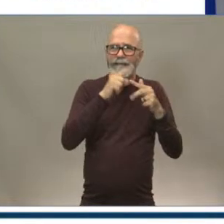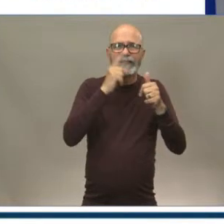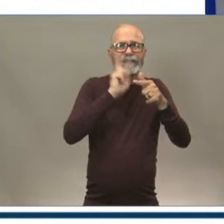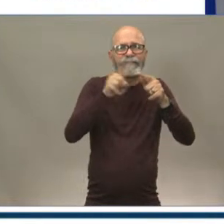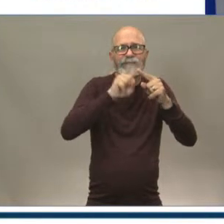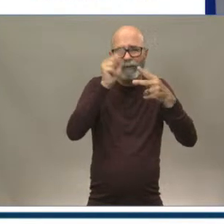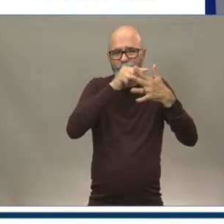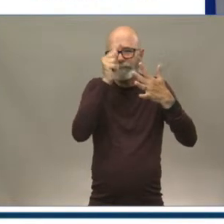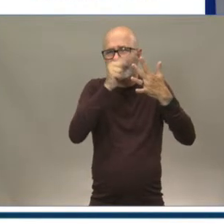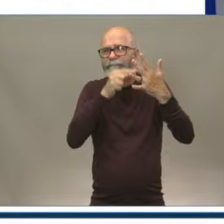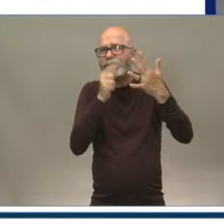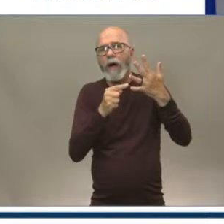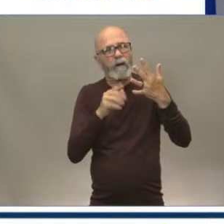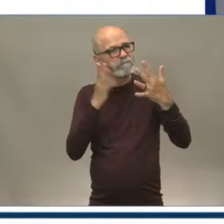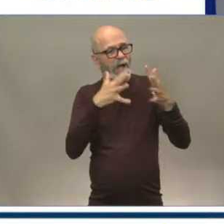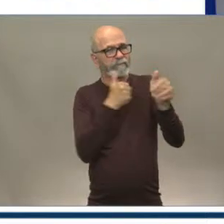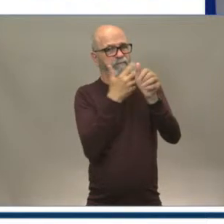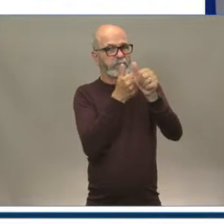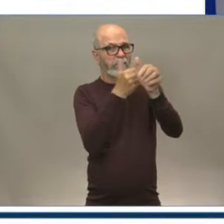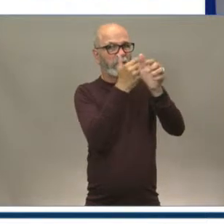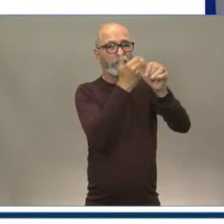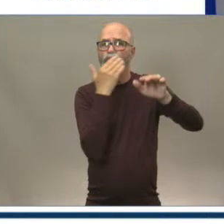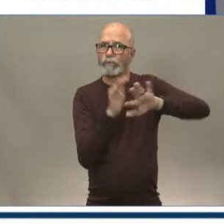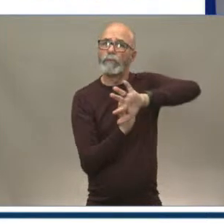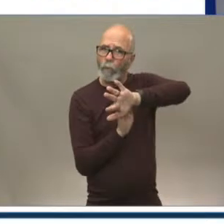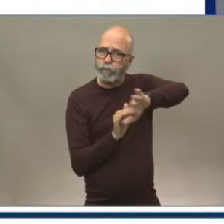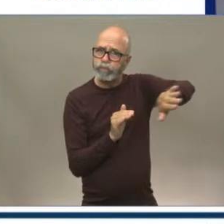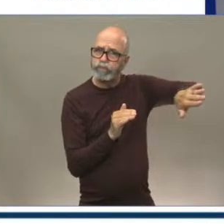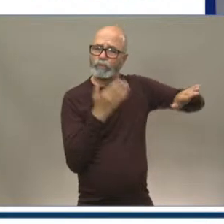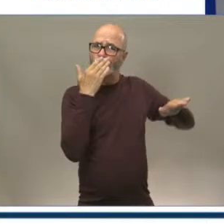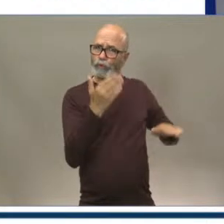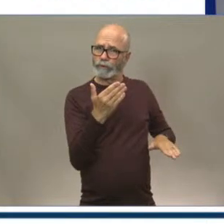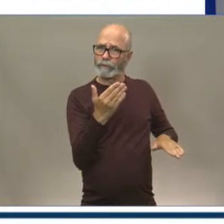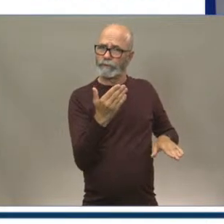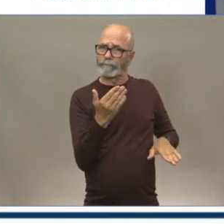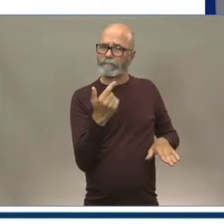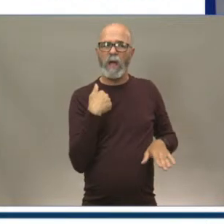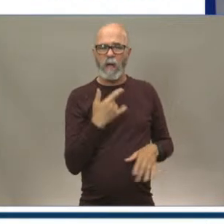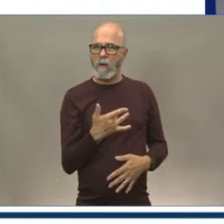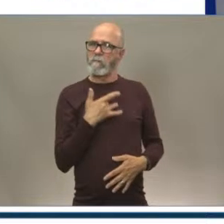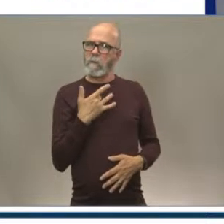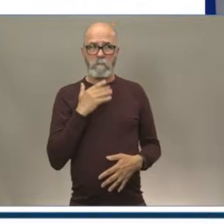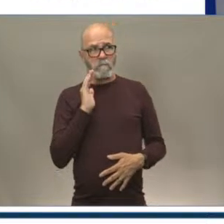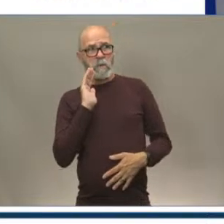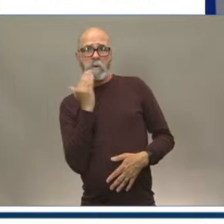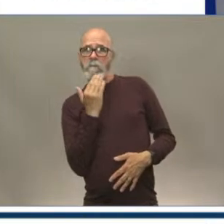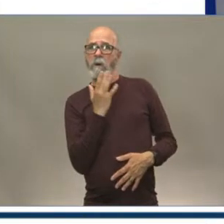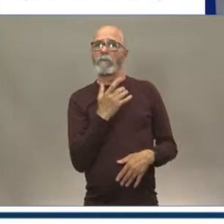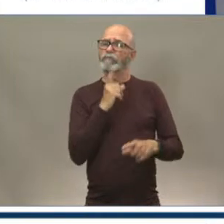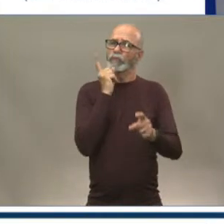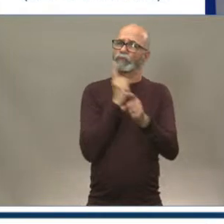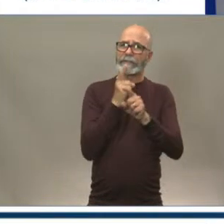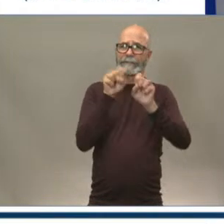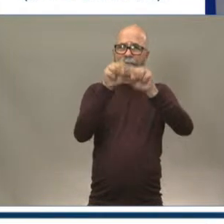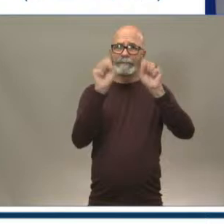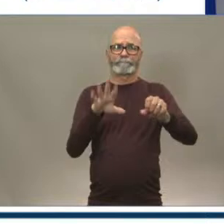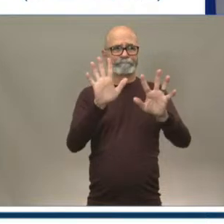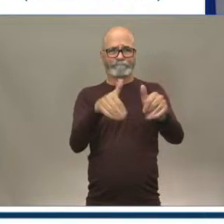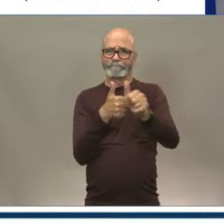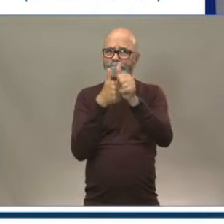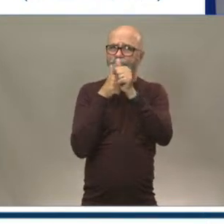is on track and in some cases ahead of schedule. So I have confidence that we have the right system, and if our supply